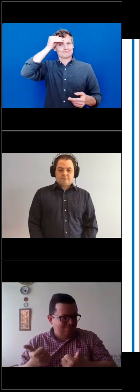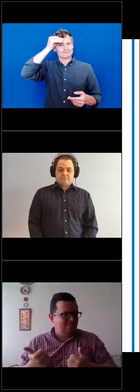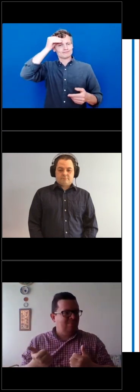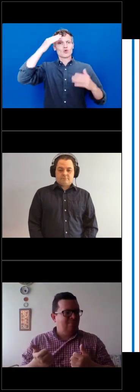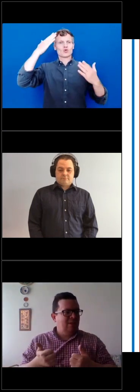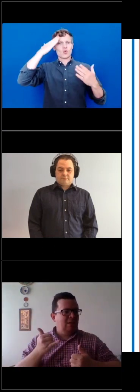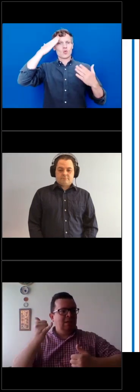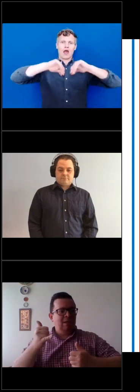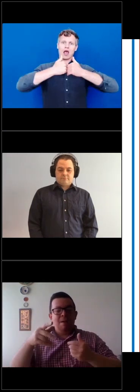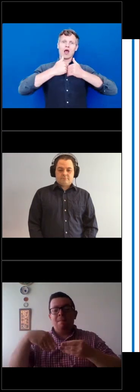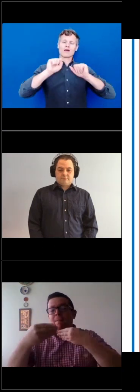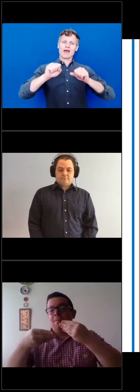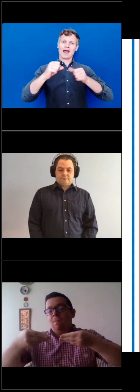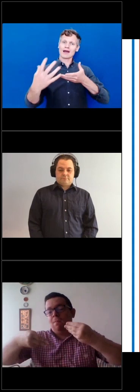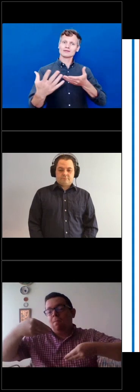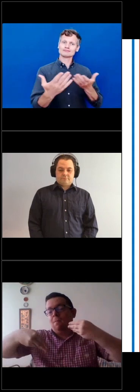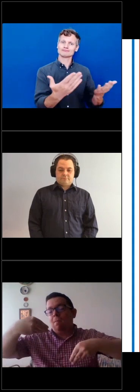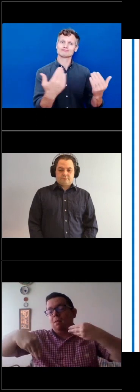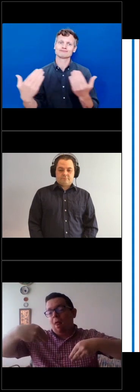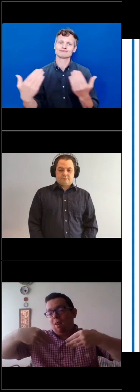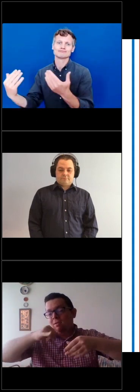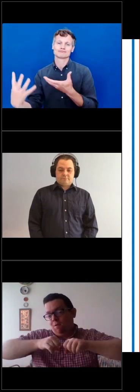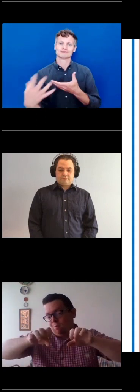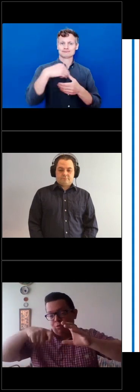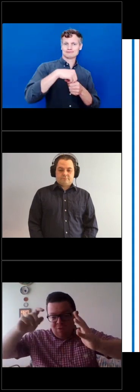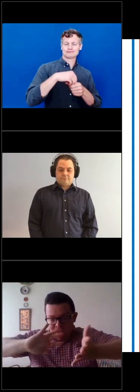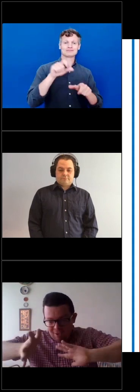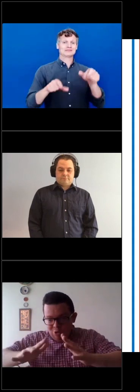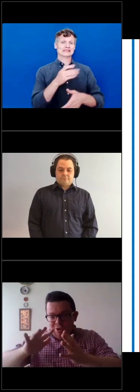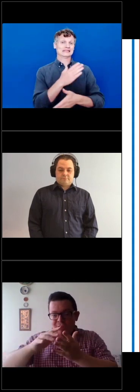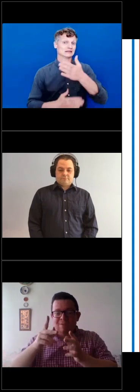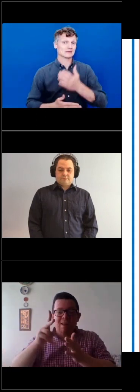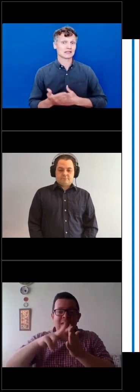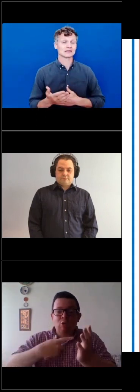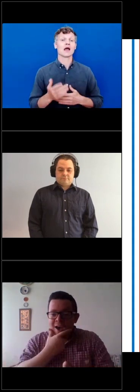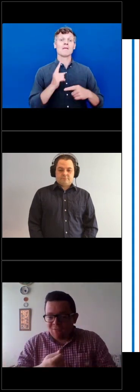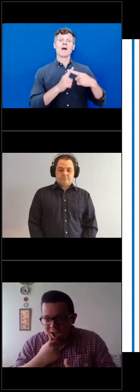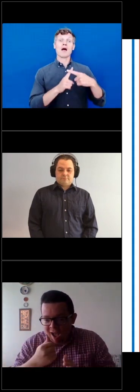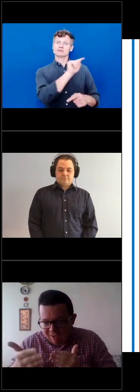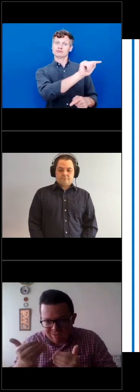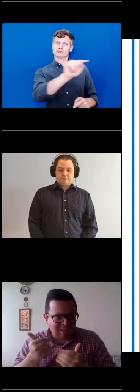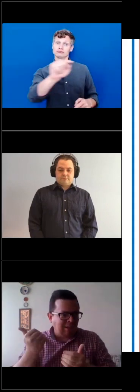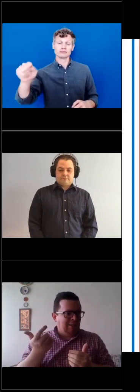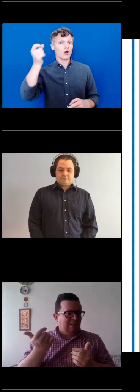the information, to get to know about the situation of the people with disabilities in